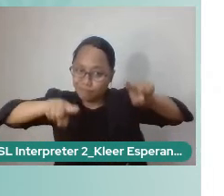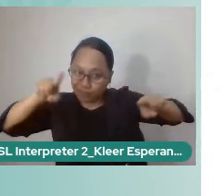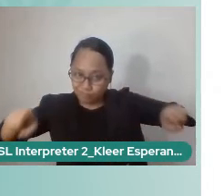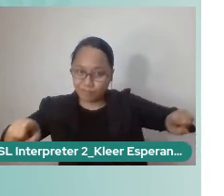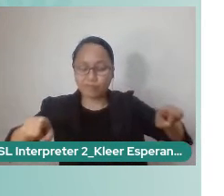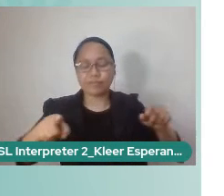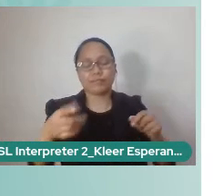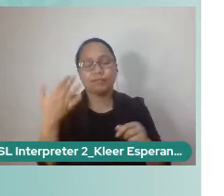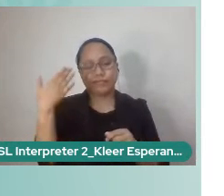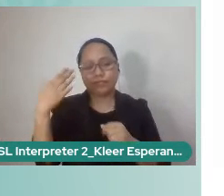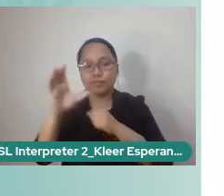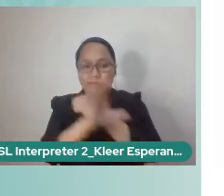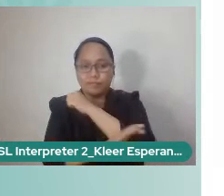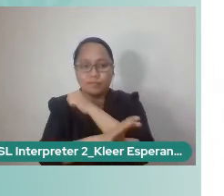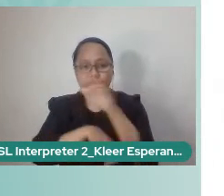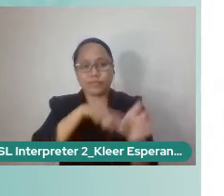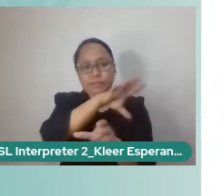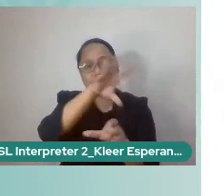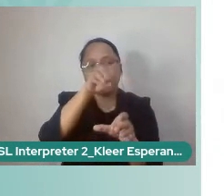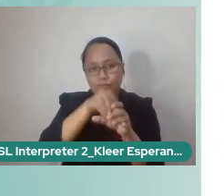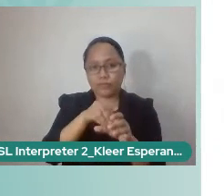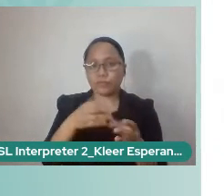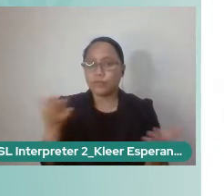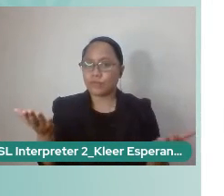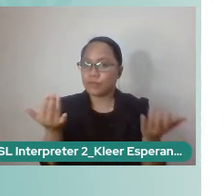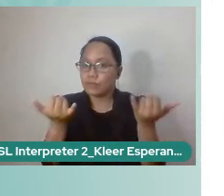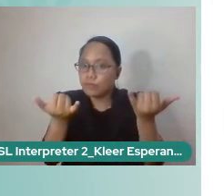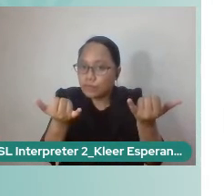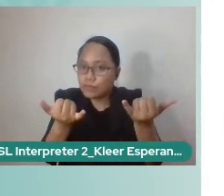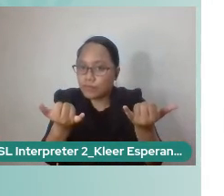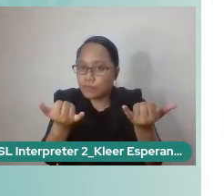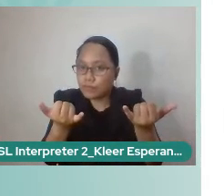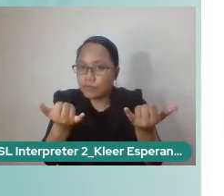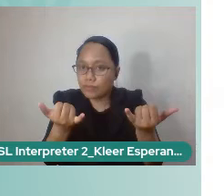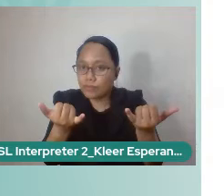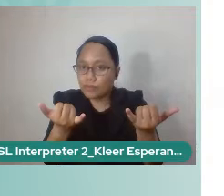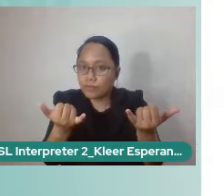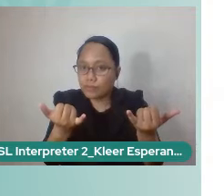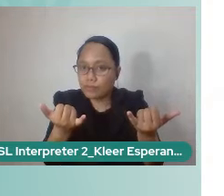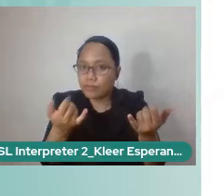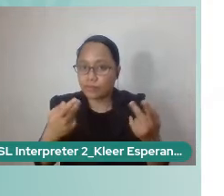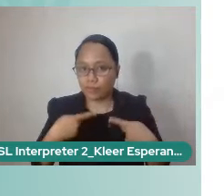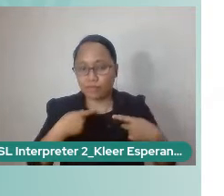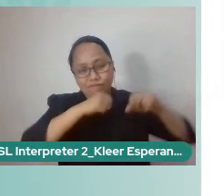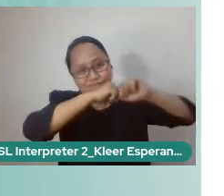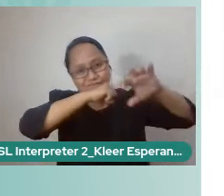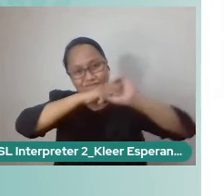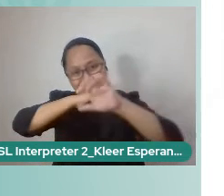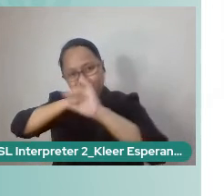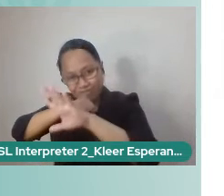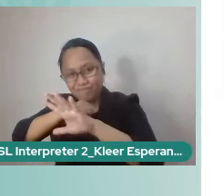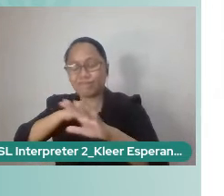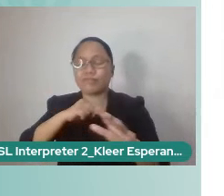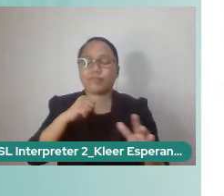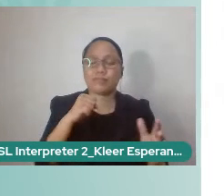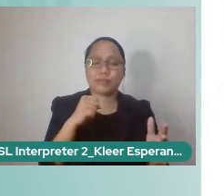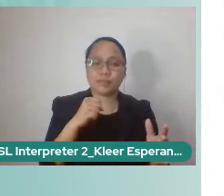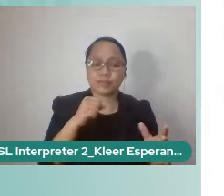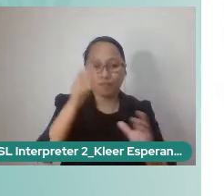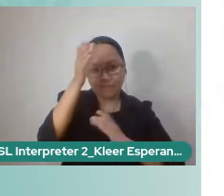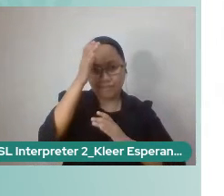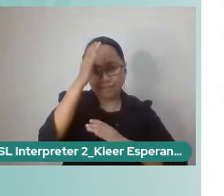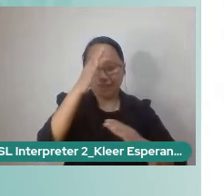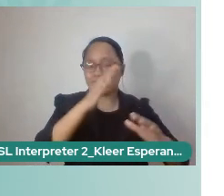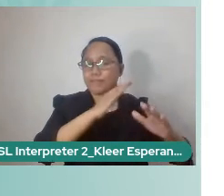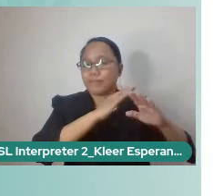these 12 countries. And we have been investing in advocacy and the resource mobilization, availability